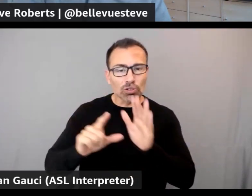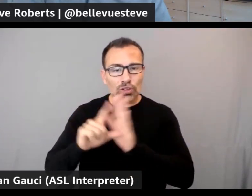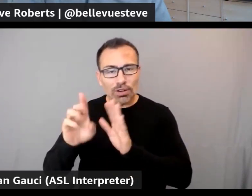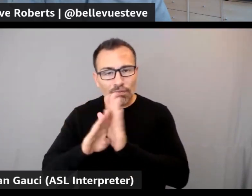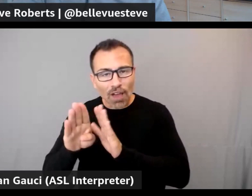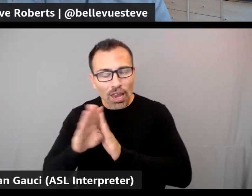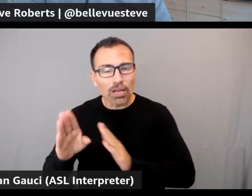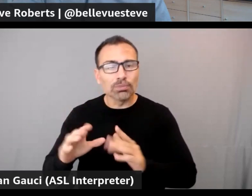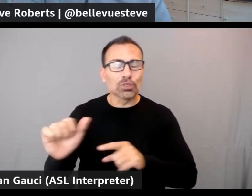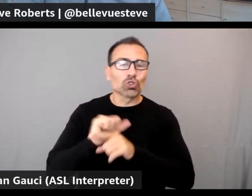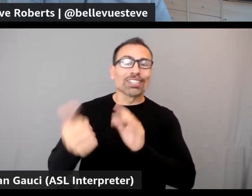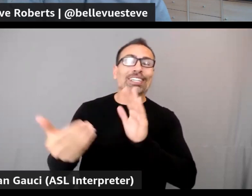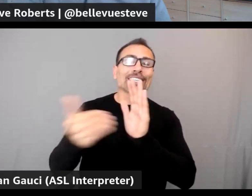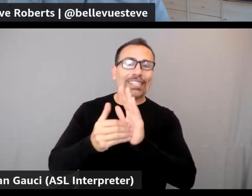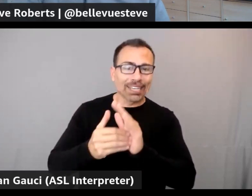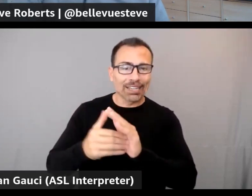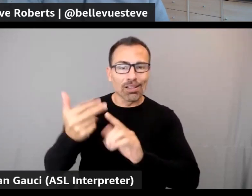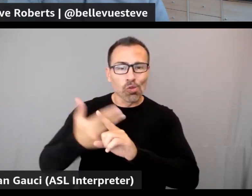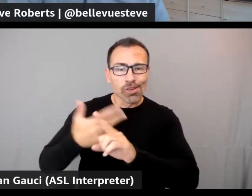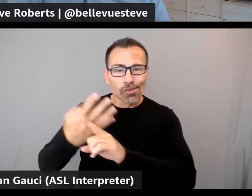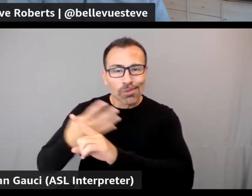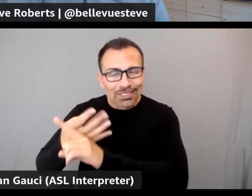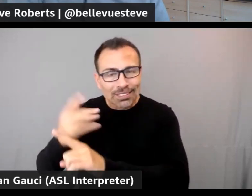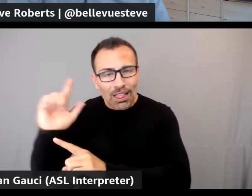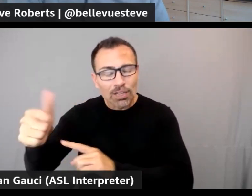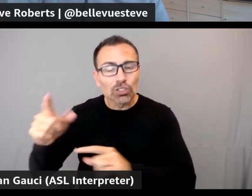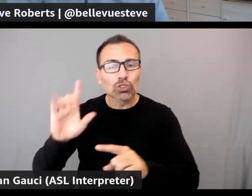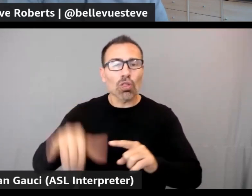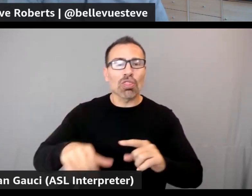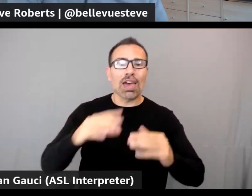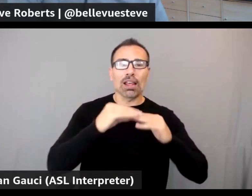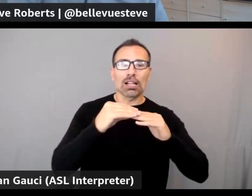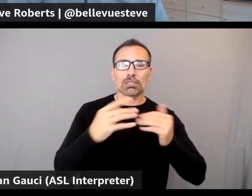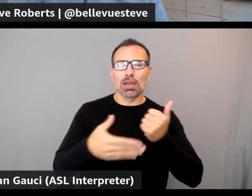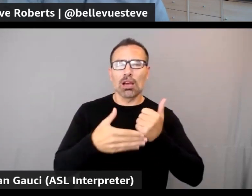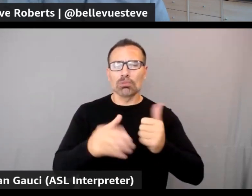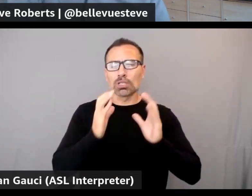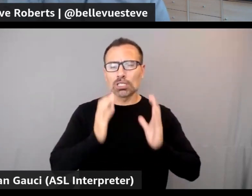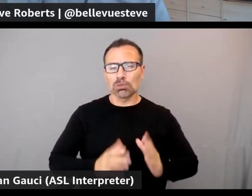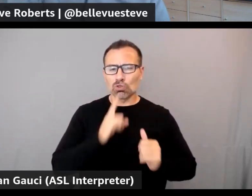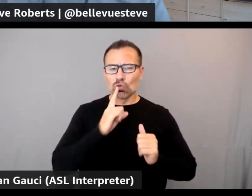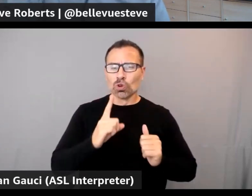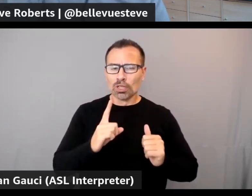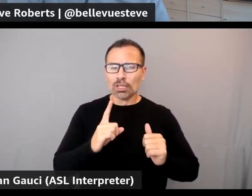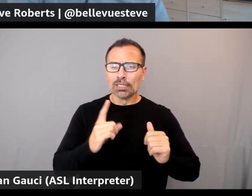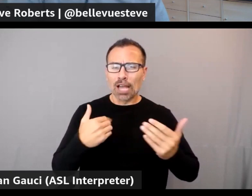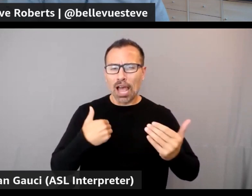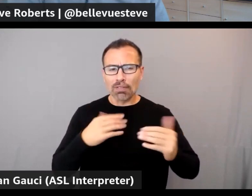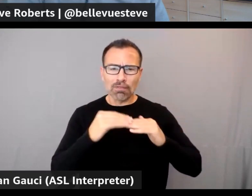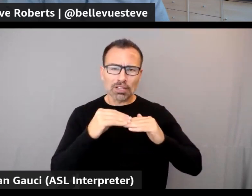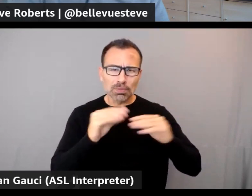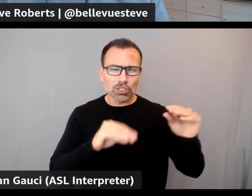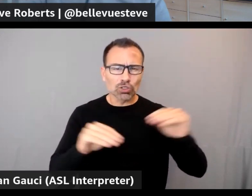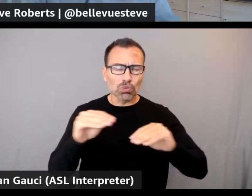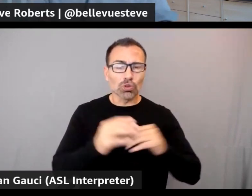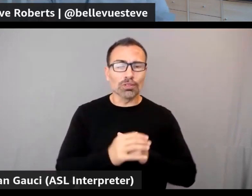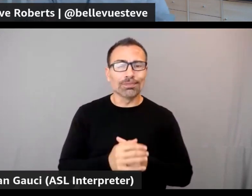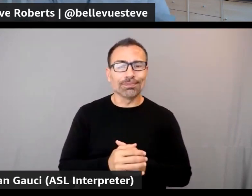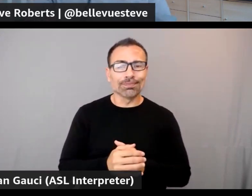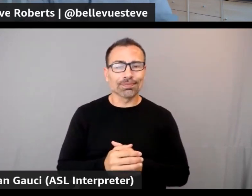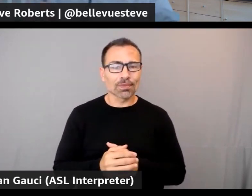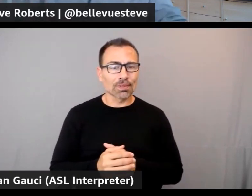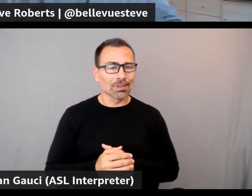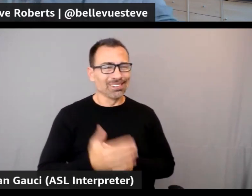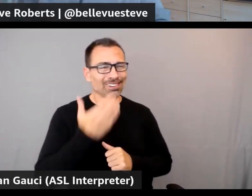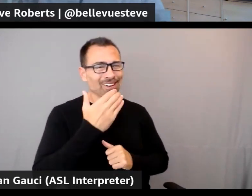it's that elasticity helps customers really move really quickly. So we are focused on that. So awesome. Thanks for answering